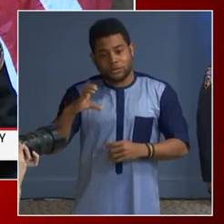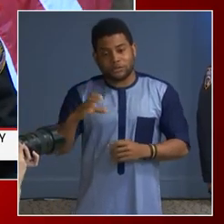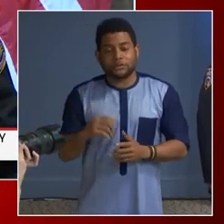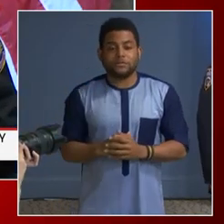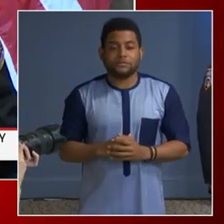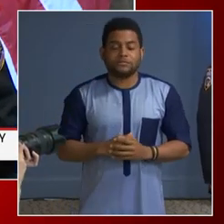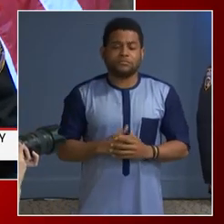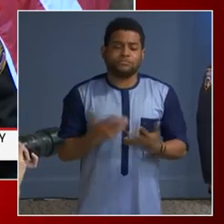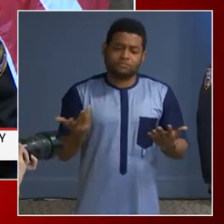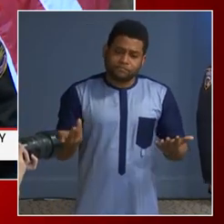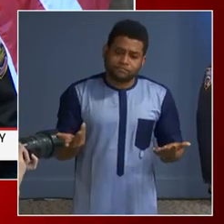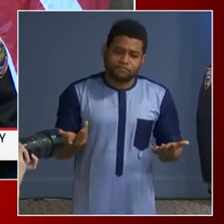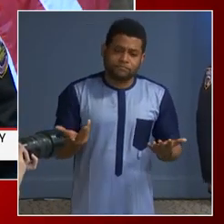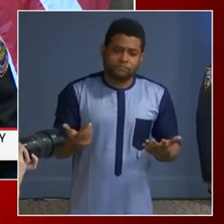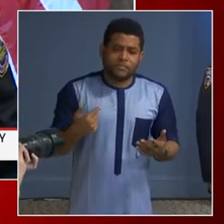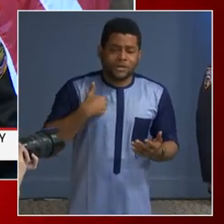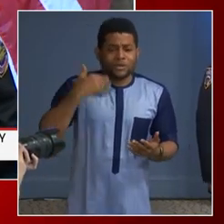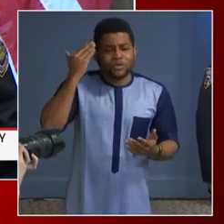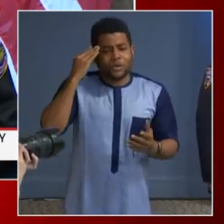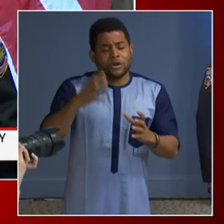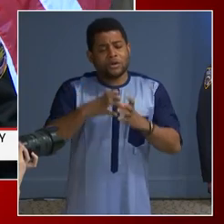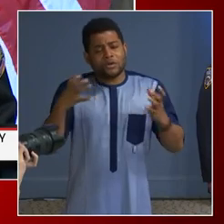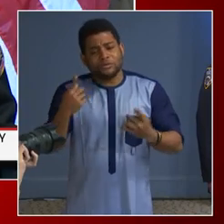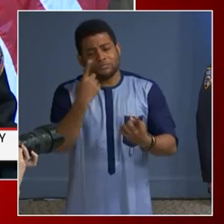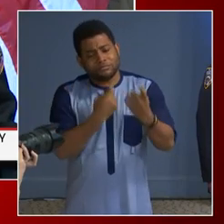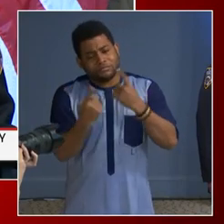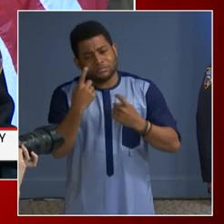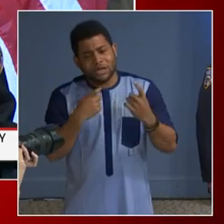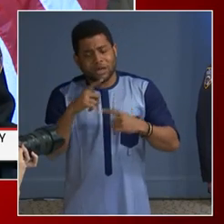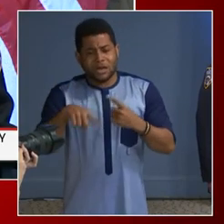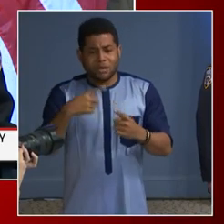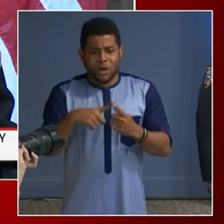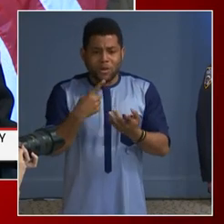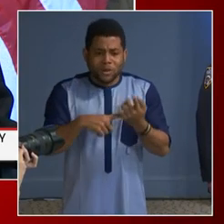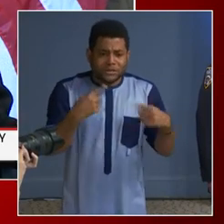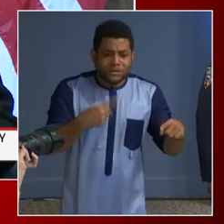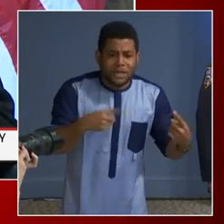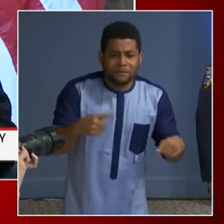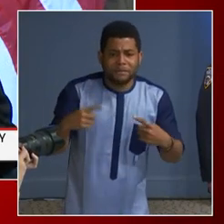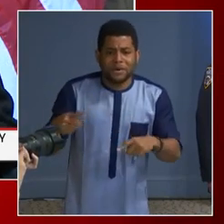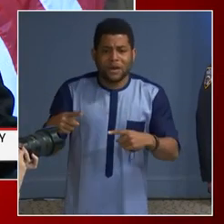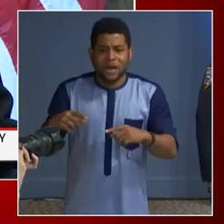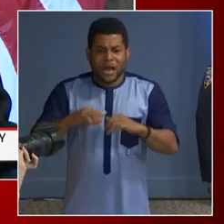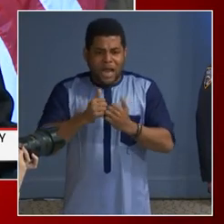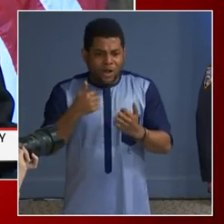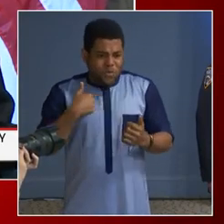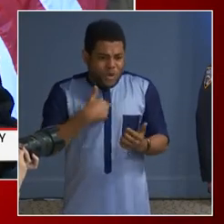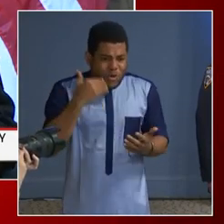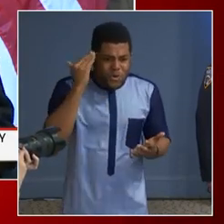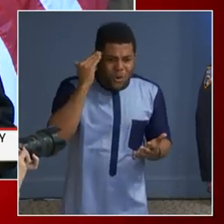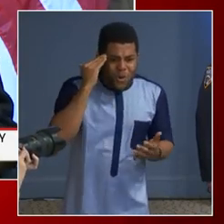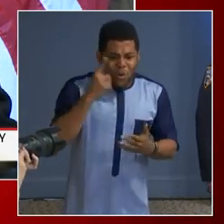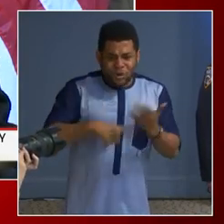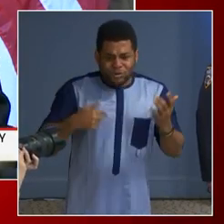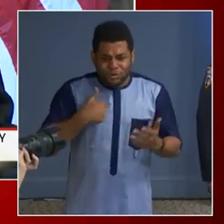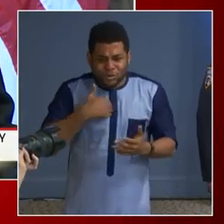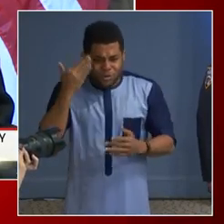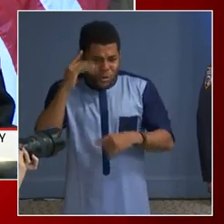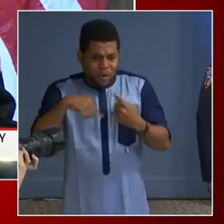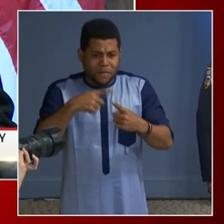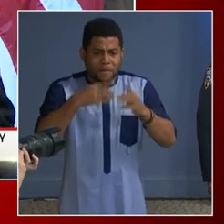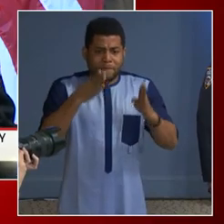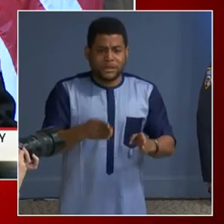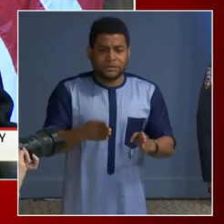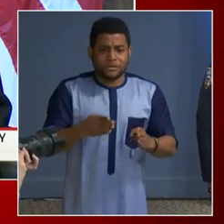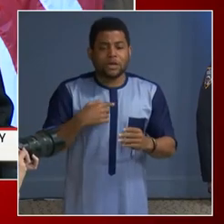of questions about what is going on and how do we know what we know. So I will attempt to share with you today